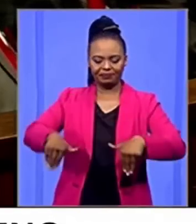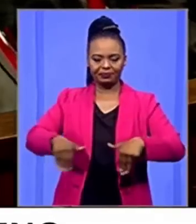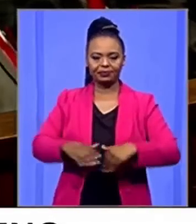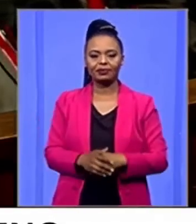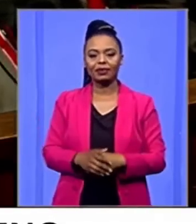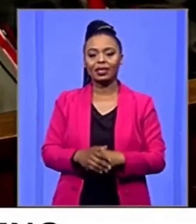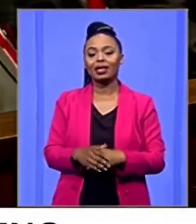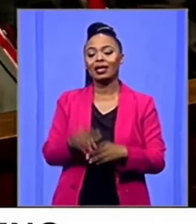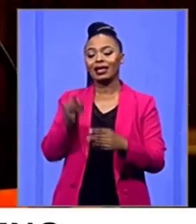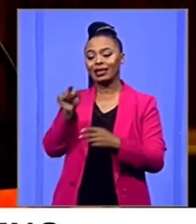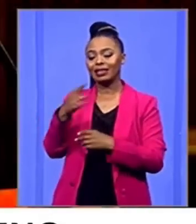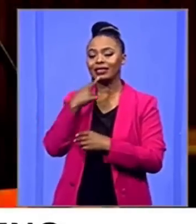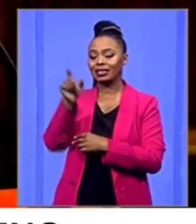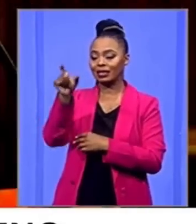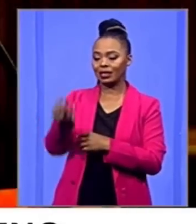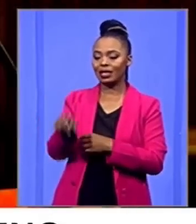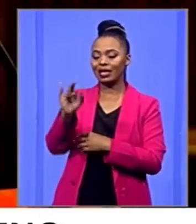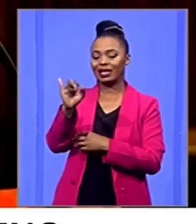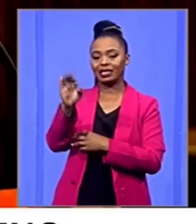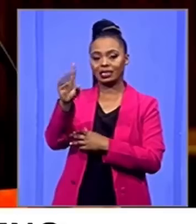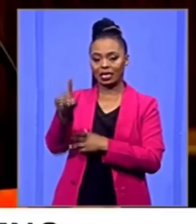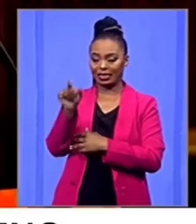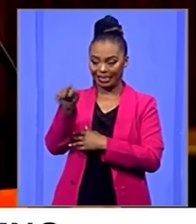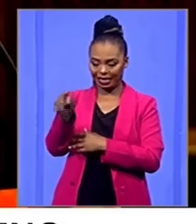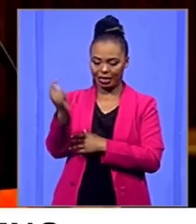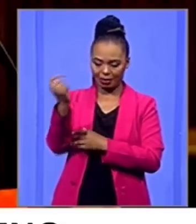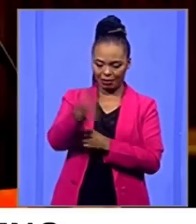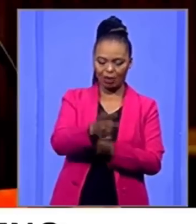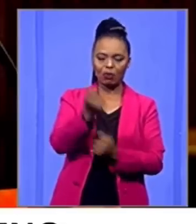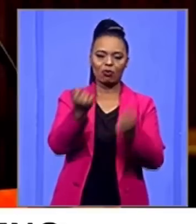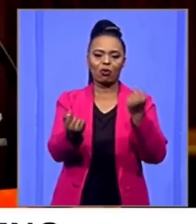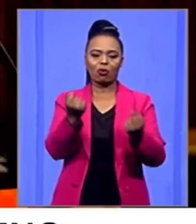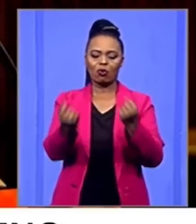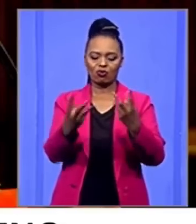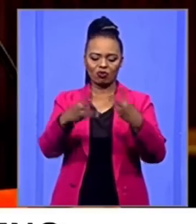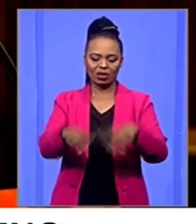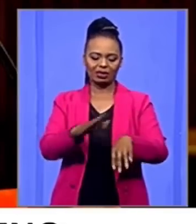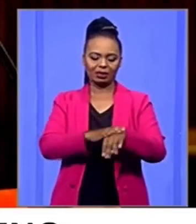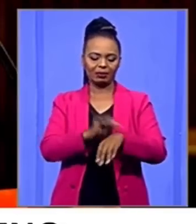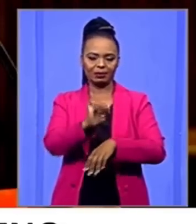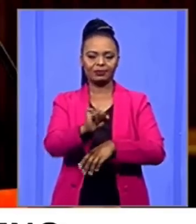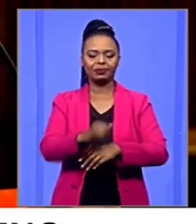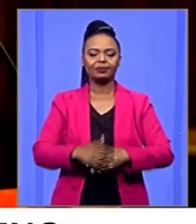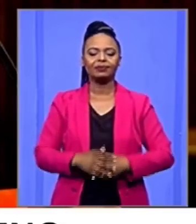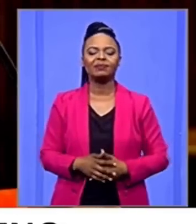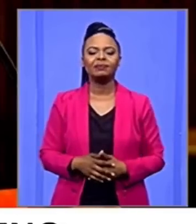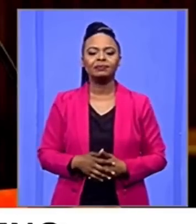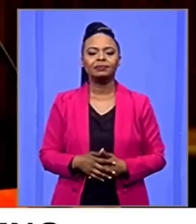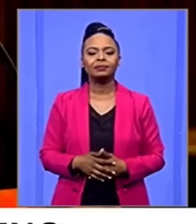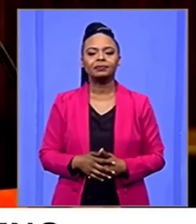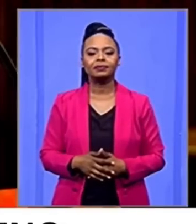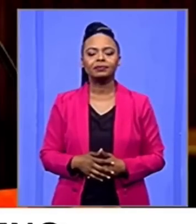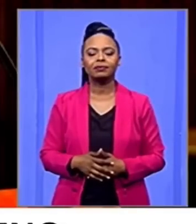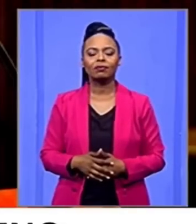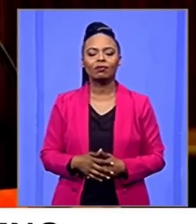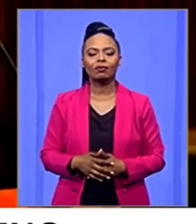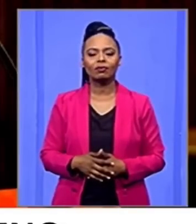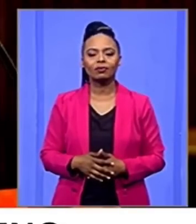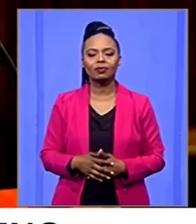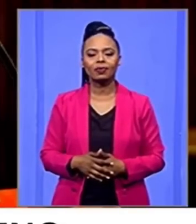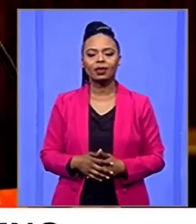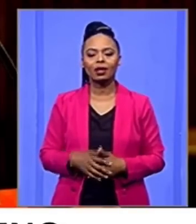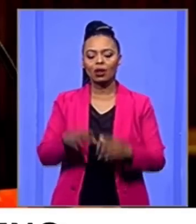mo kgetseng eno. And this draft relates to the costs relating to the